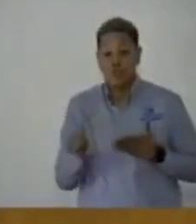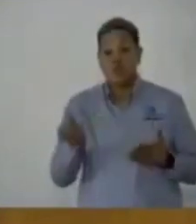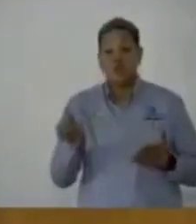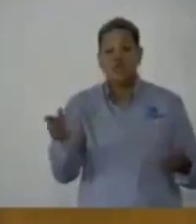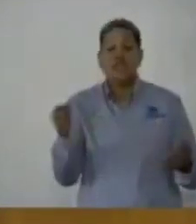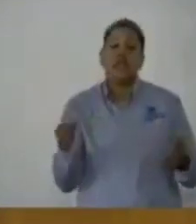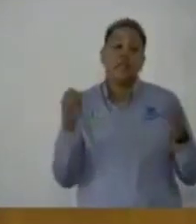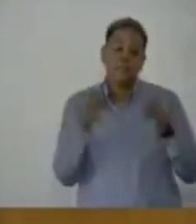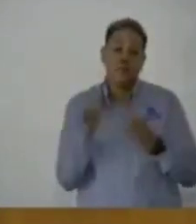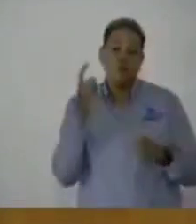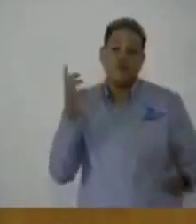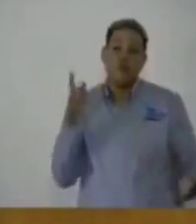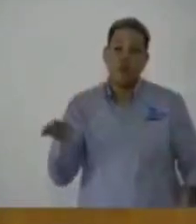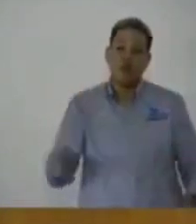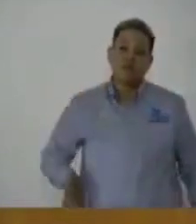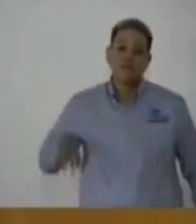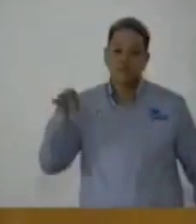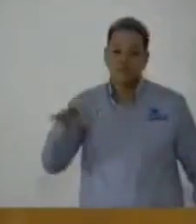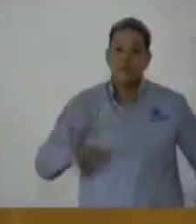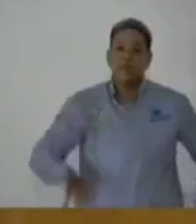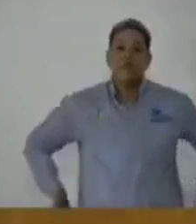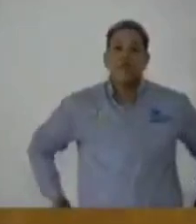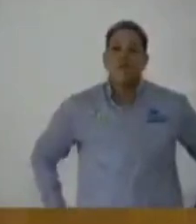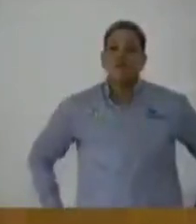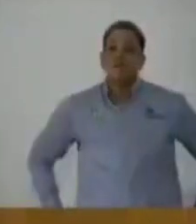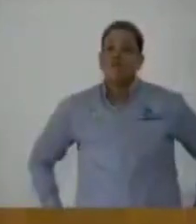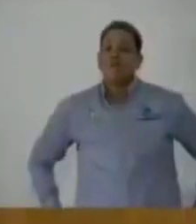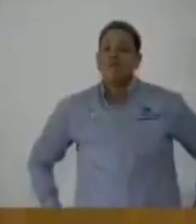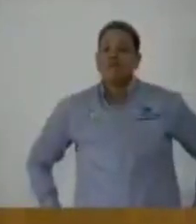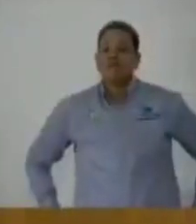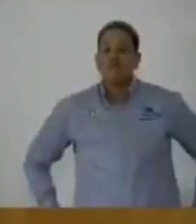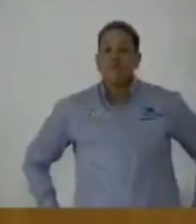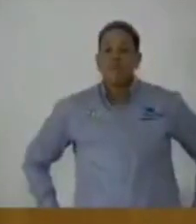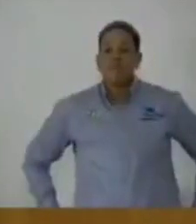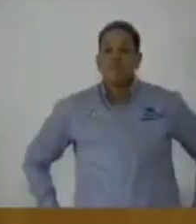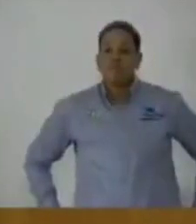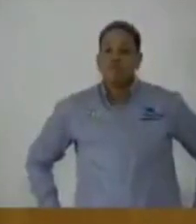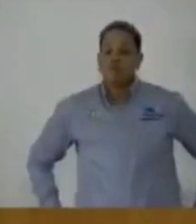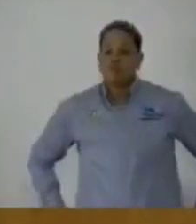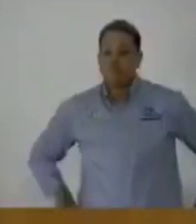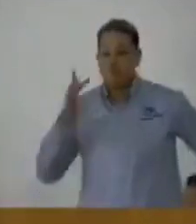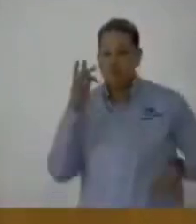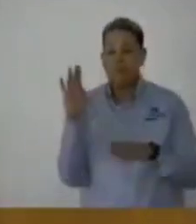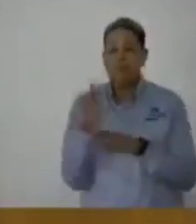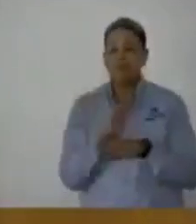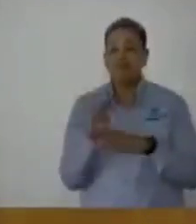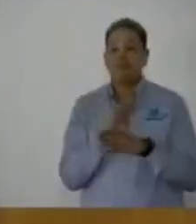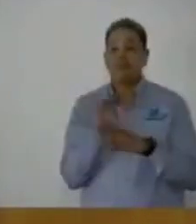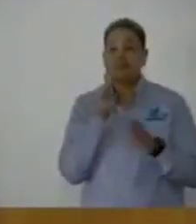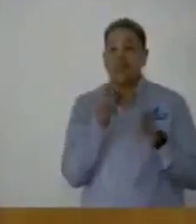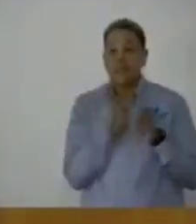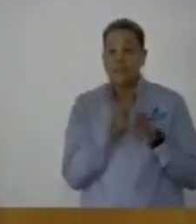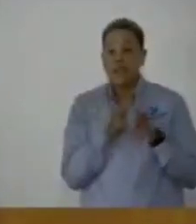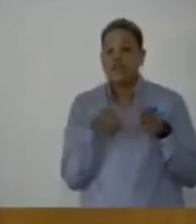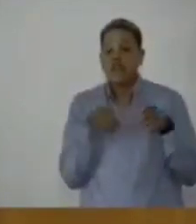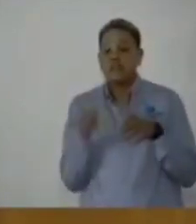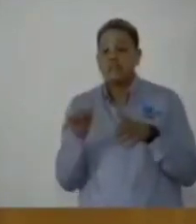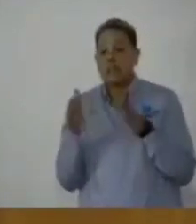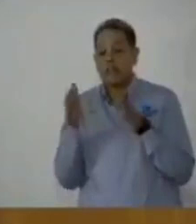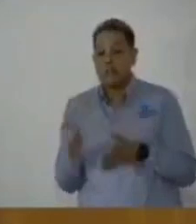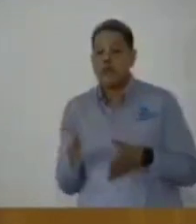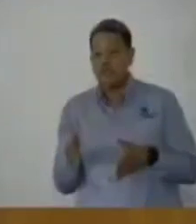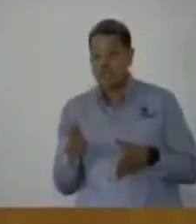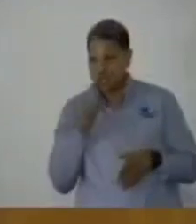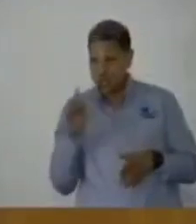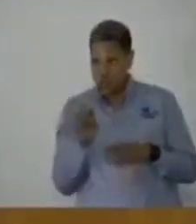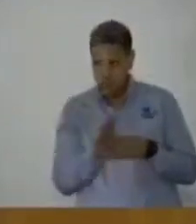more for what he is paying. And they should demand more too, because the business is a micro entity just like the person. So